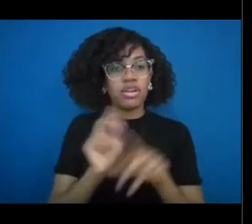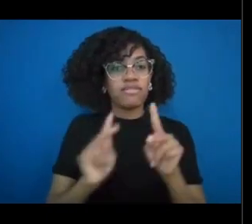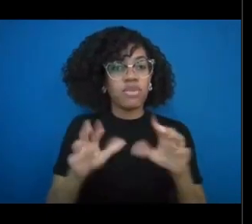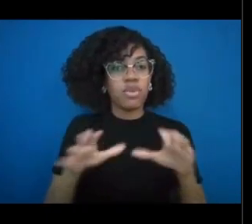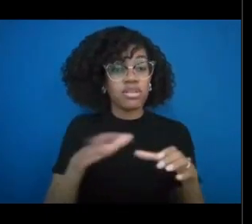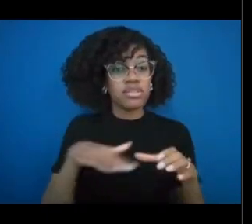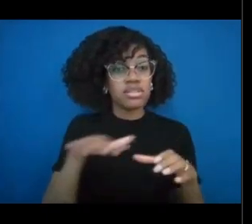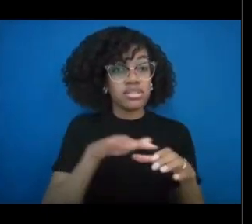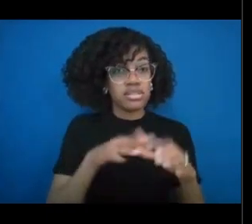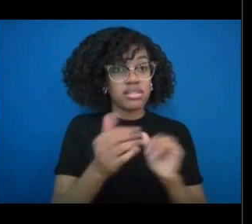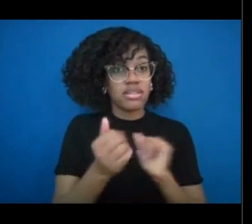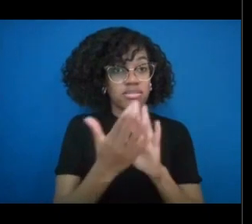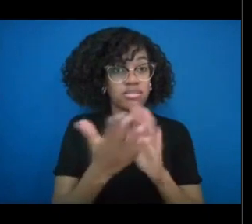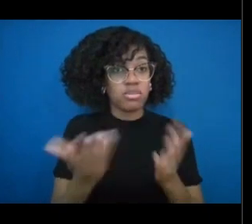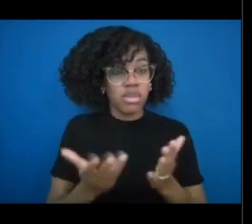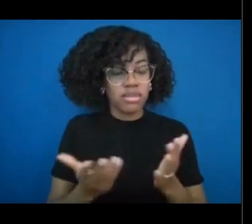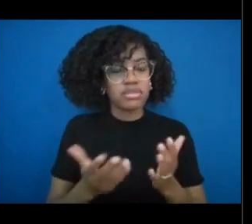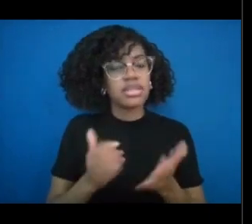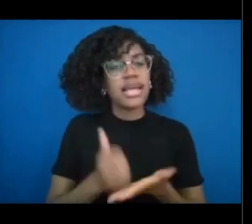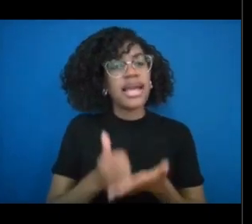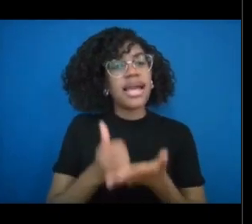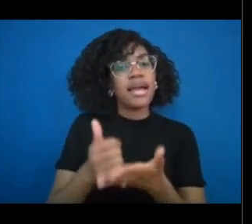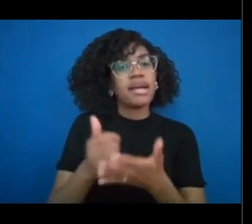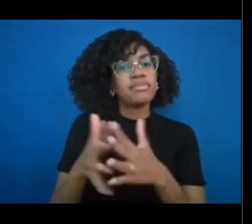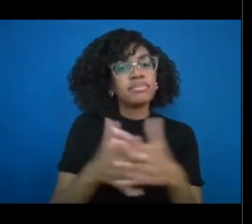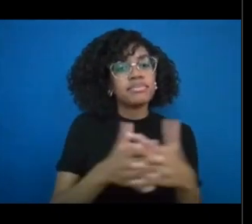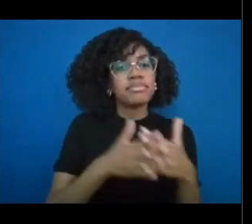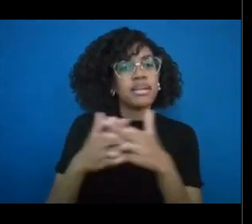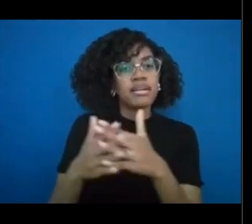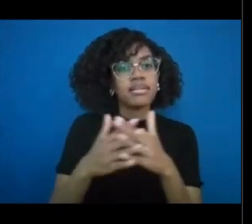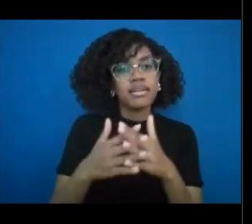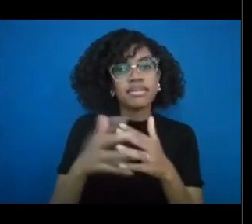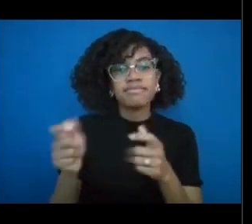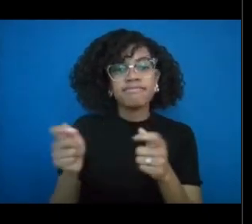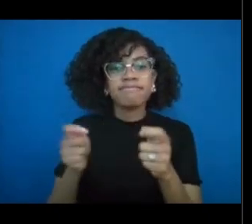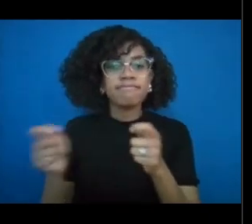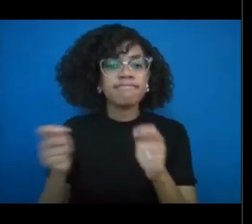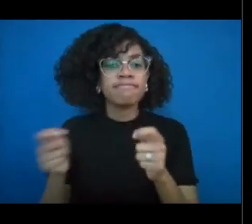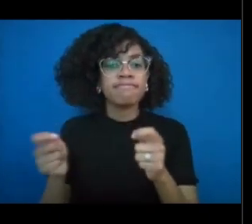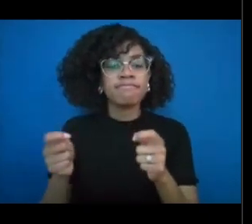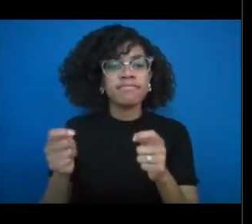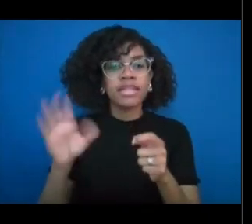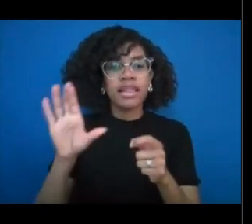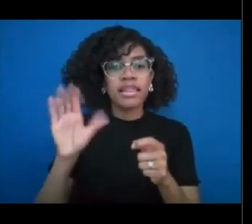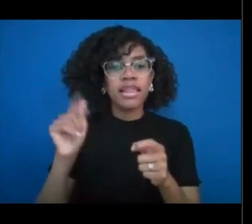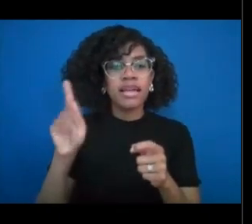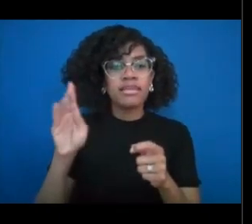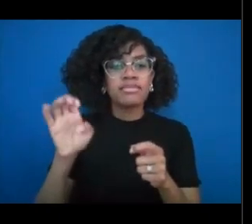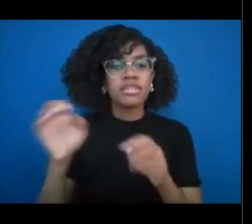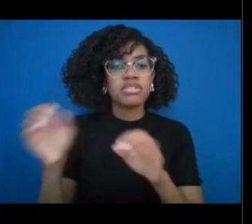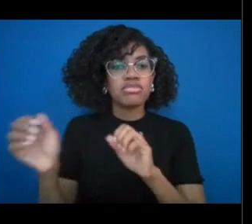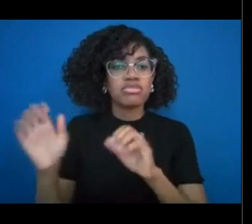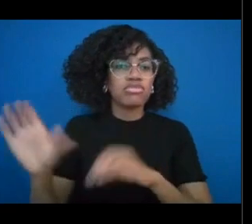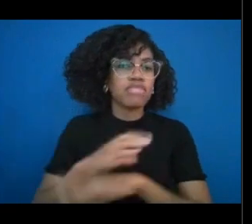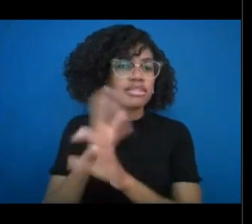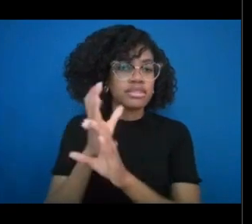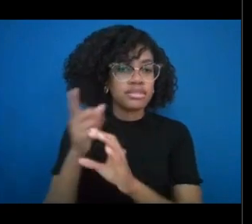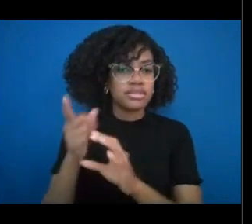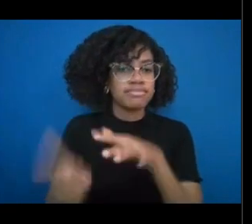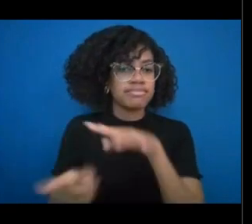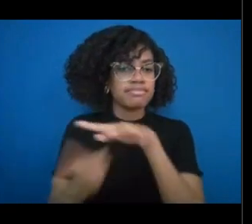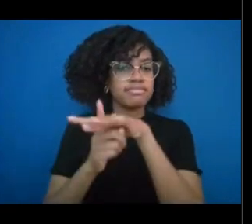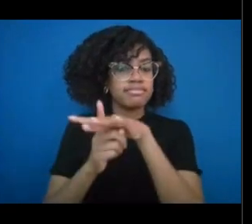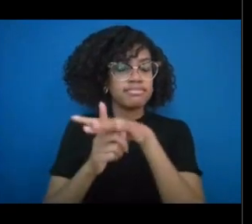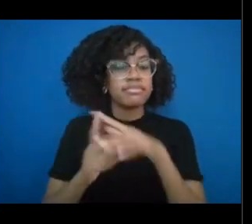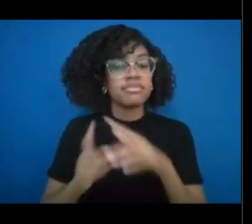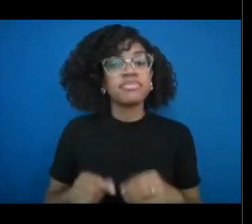the nation confront the existential threat of the climate crisis. Other aspects of this law will help